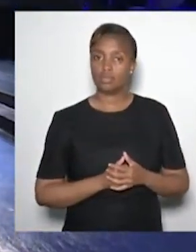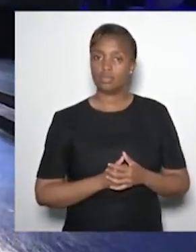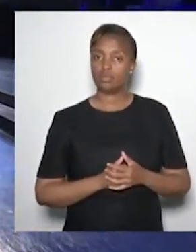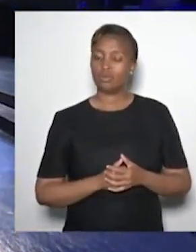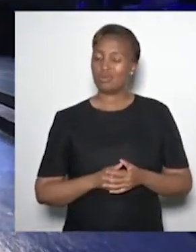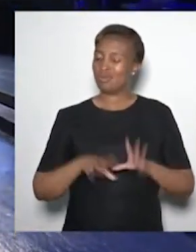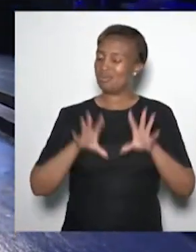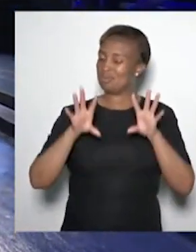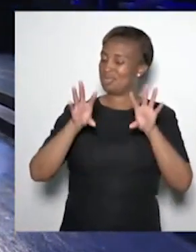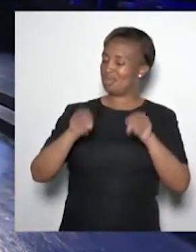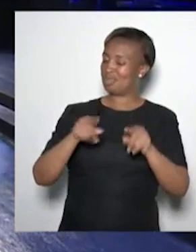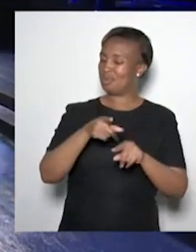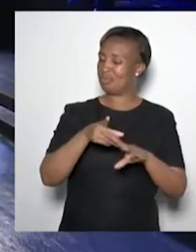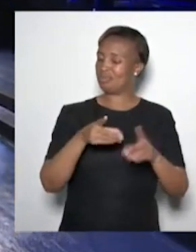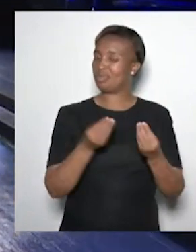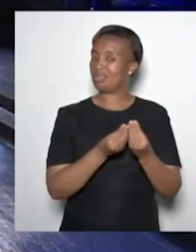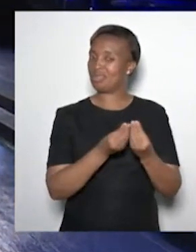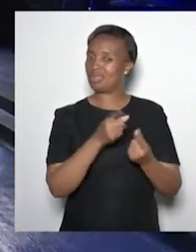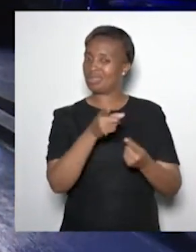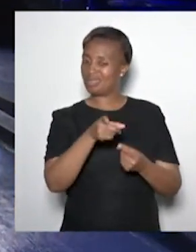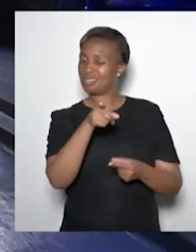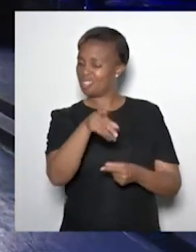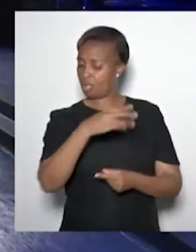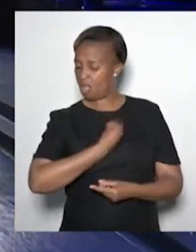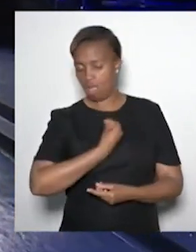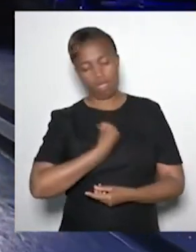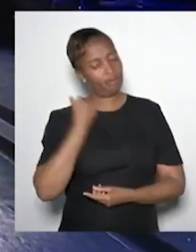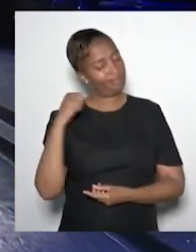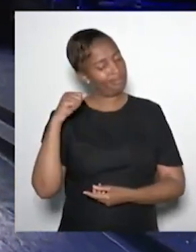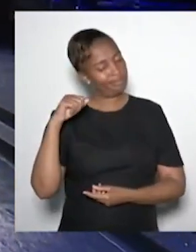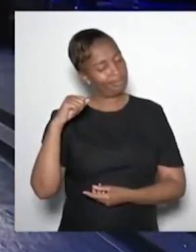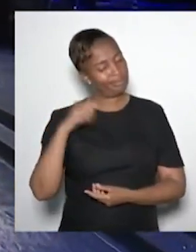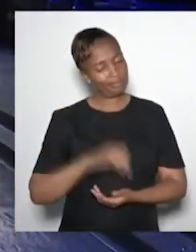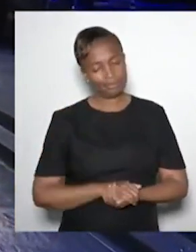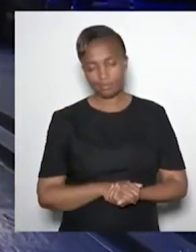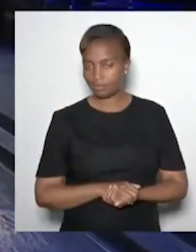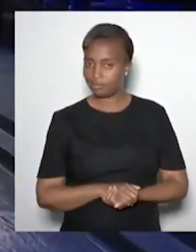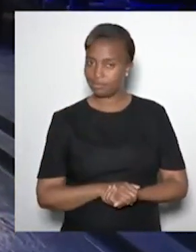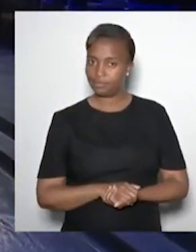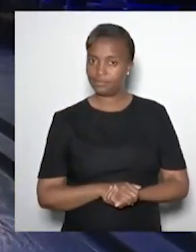Ritlogole this thing ya gore ba sa le banyane.